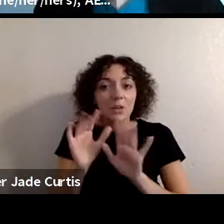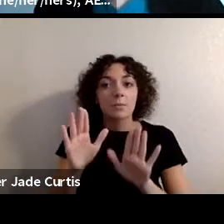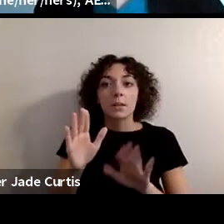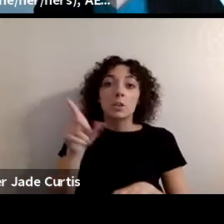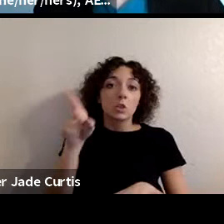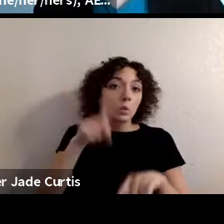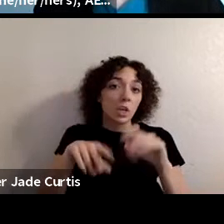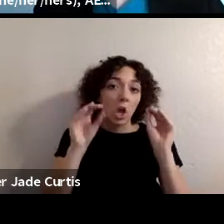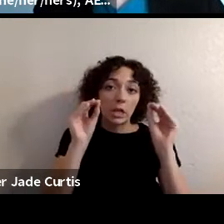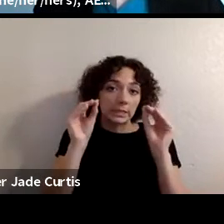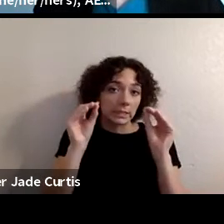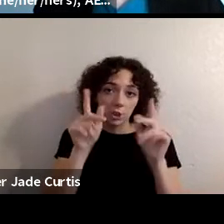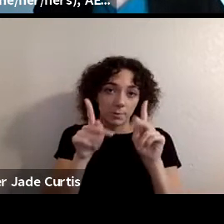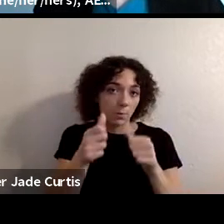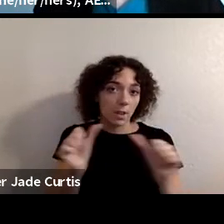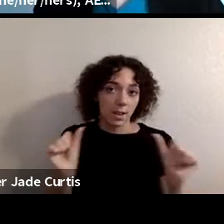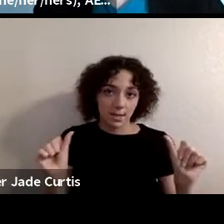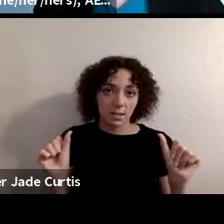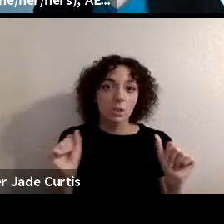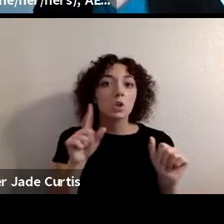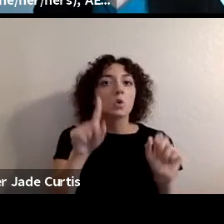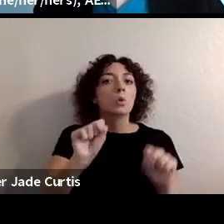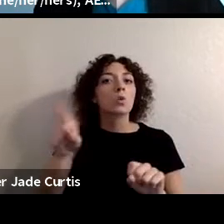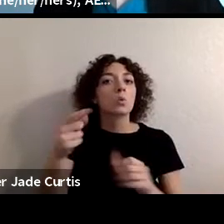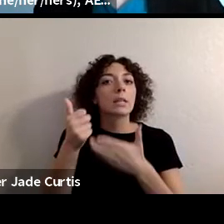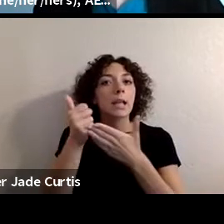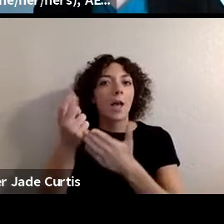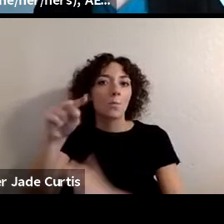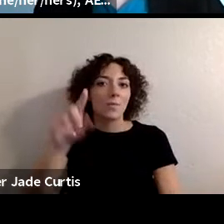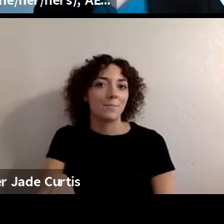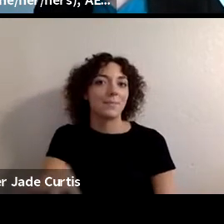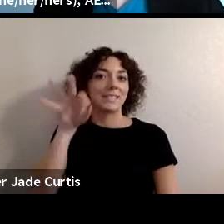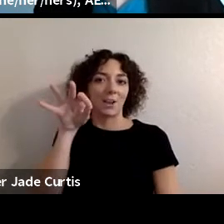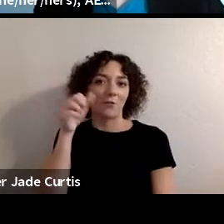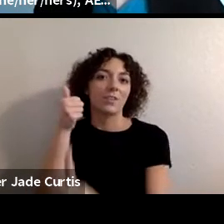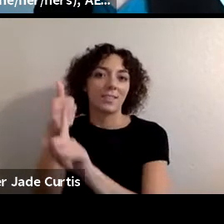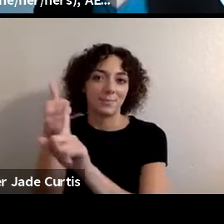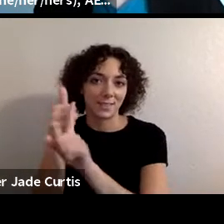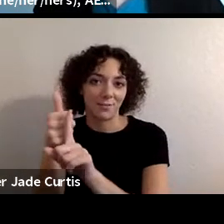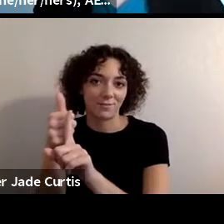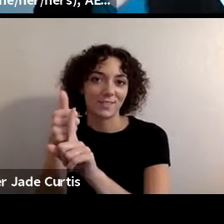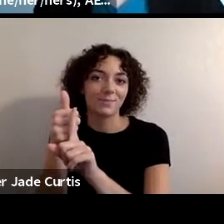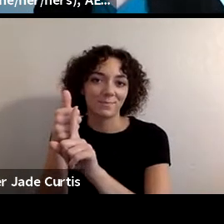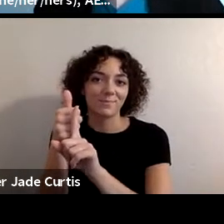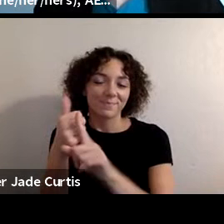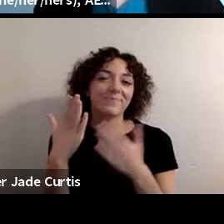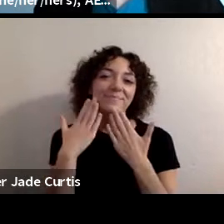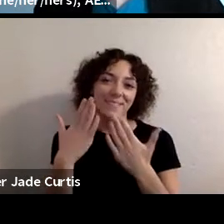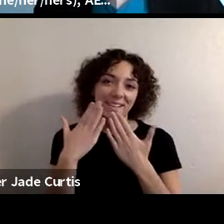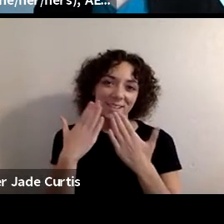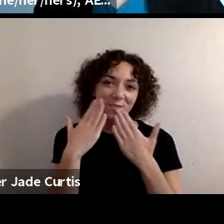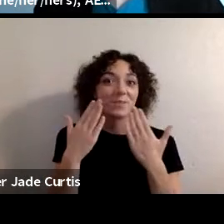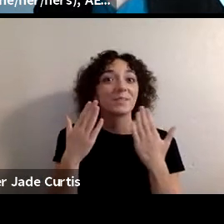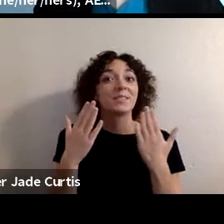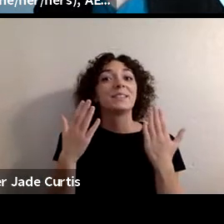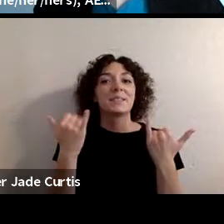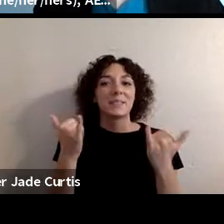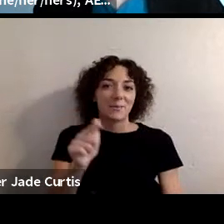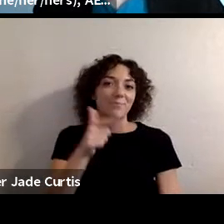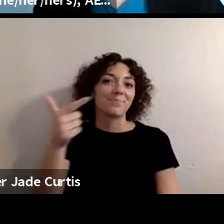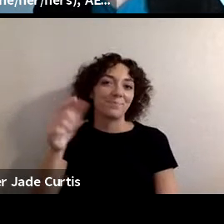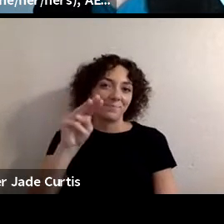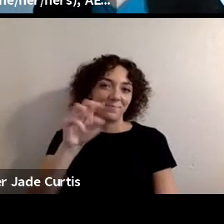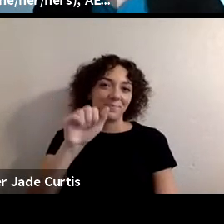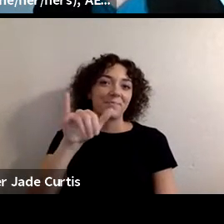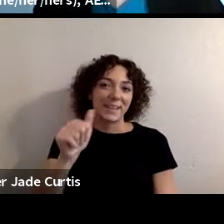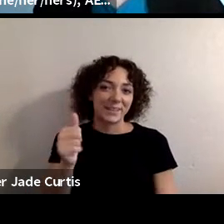people anything. You can only help them discover it in themselves. Thank you. And with that, I'll turn it over to Maya for